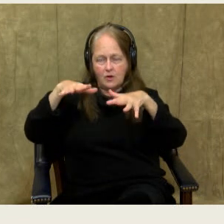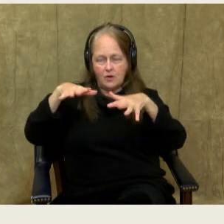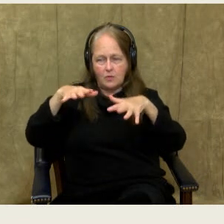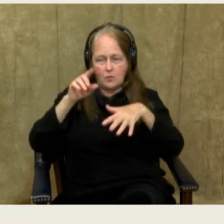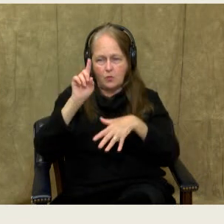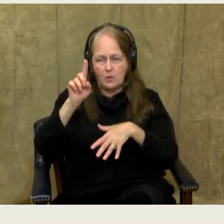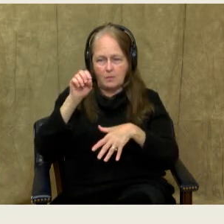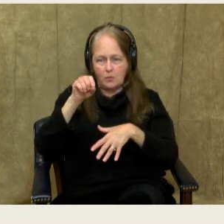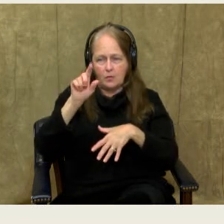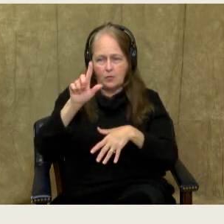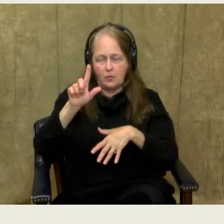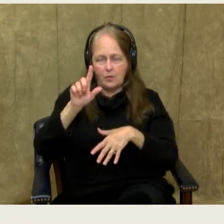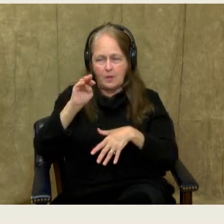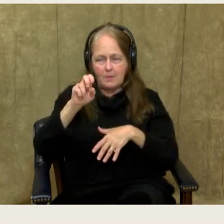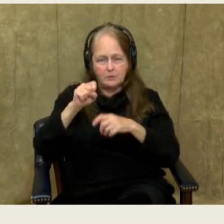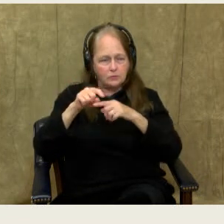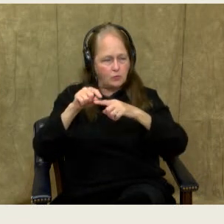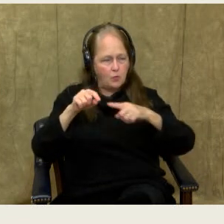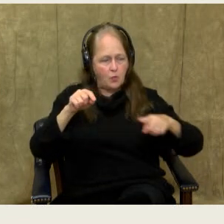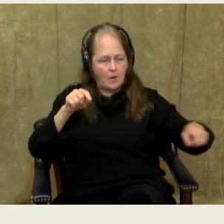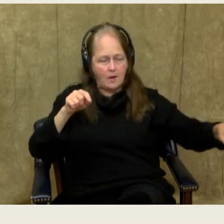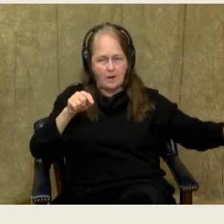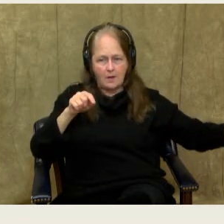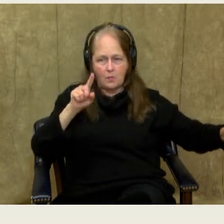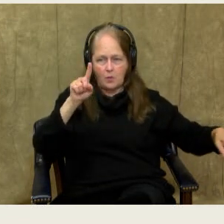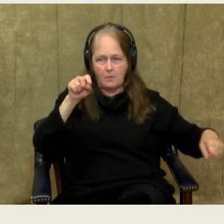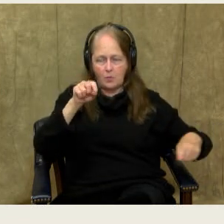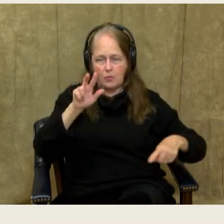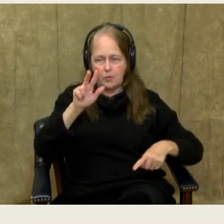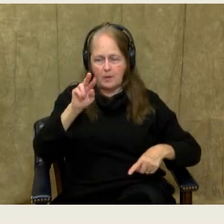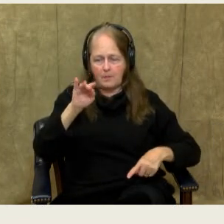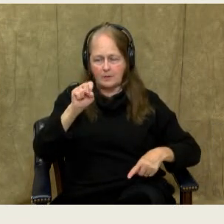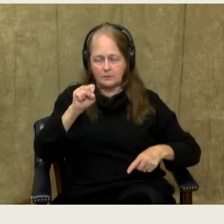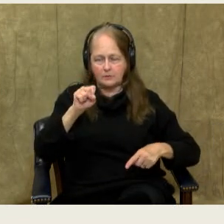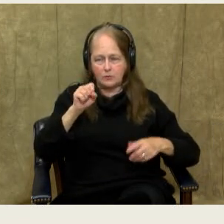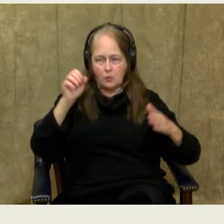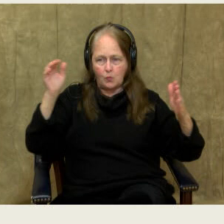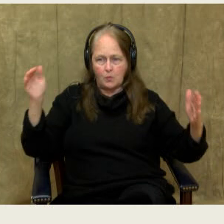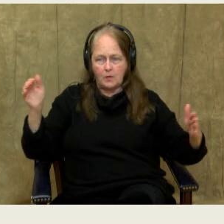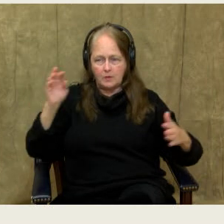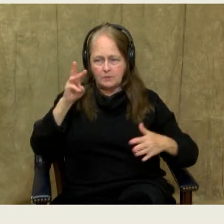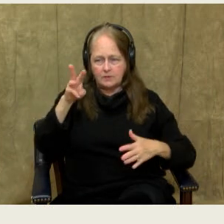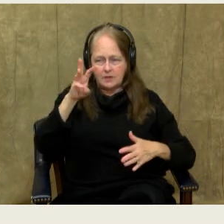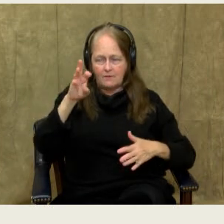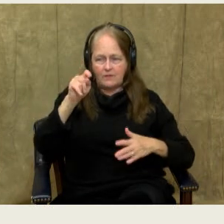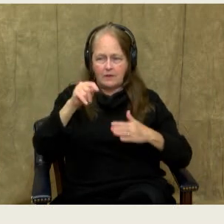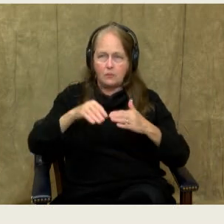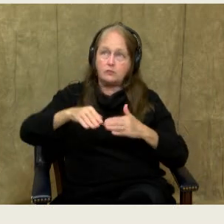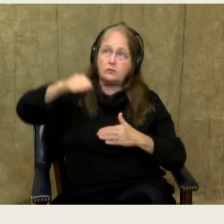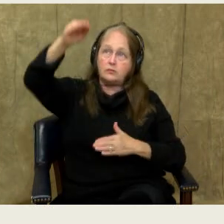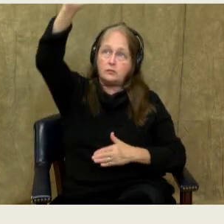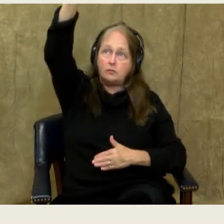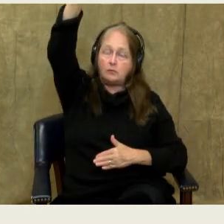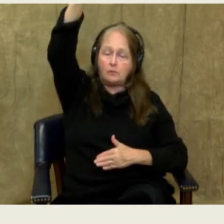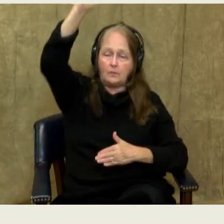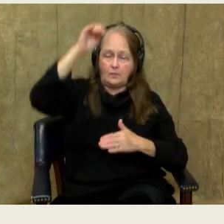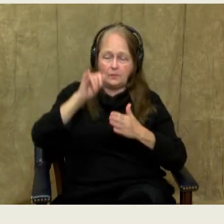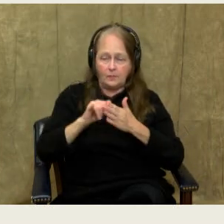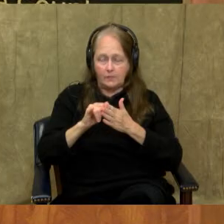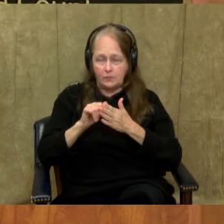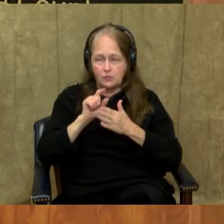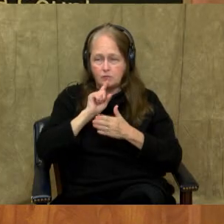about 1.3 miles wide. That was the narrowest section of this river, and about 600 feet high. But